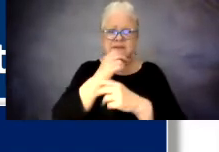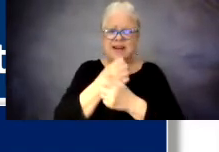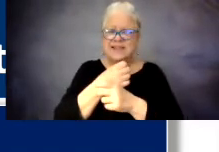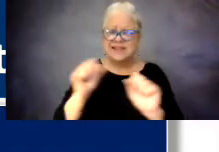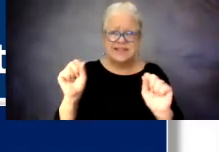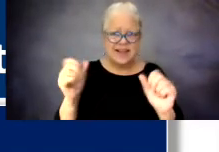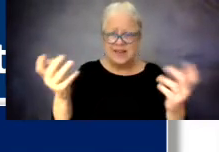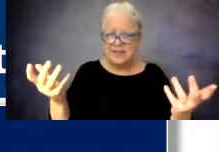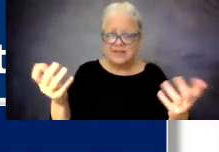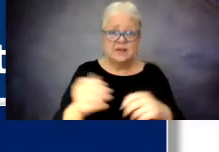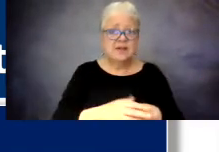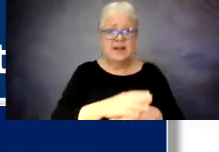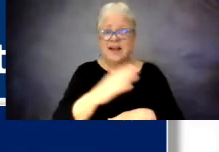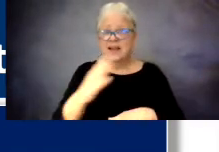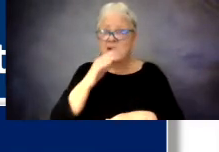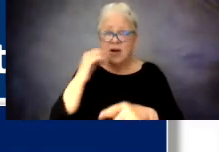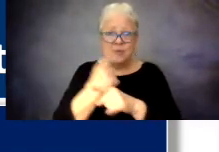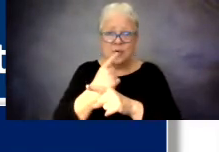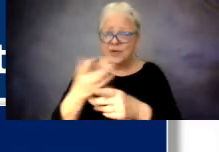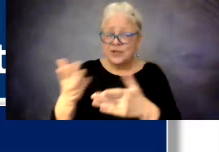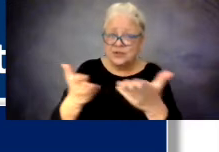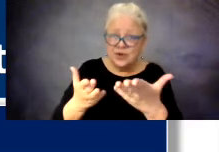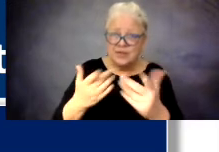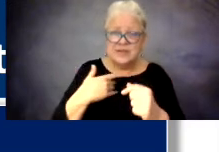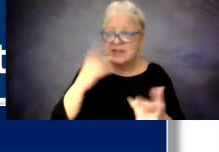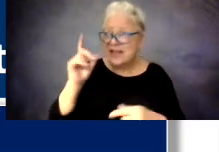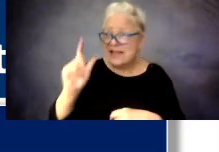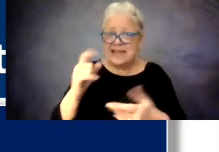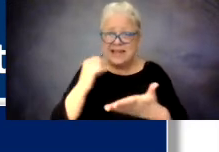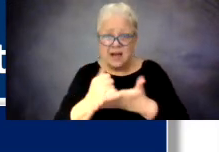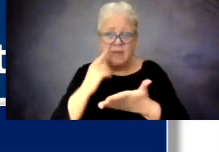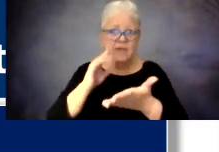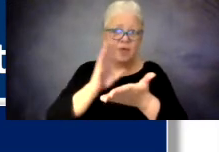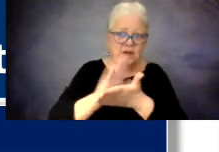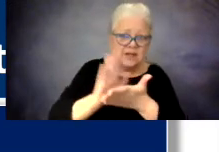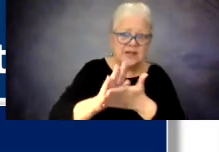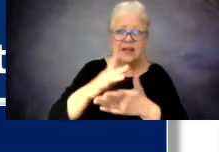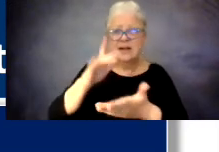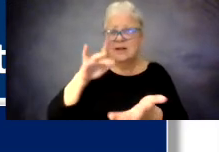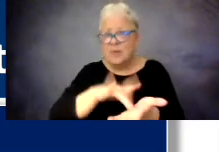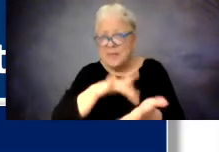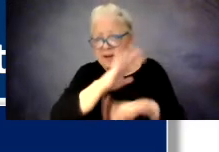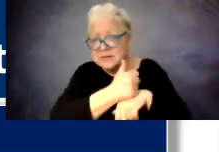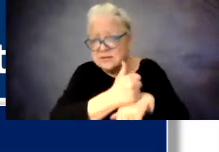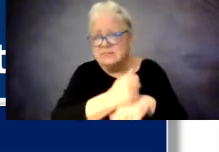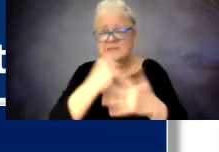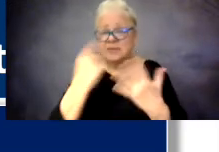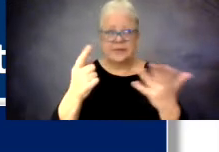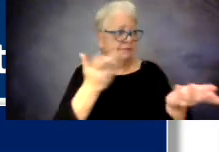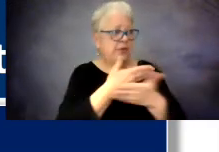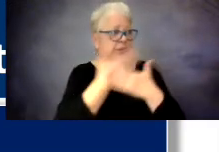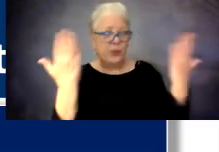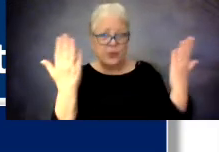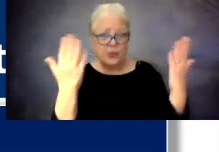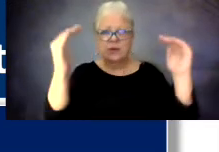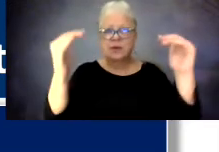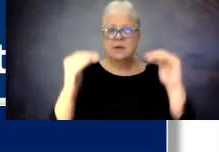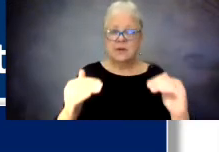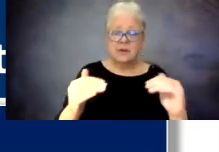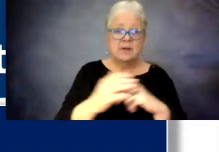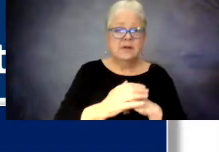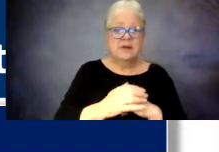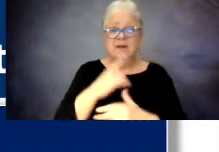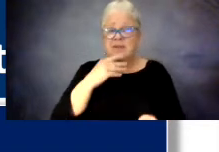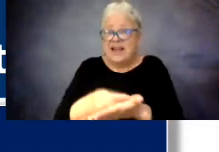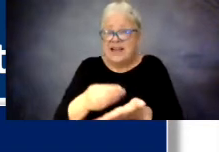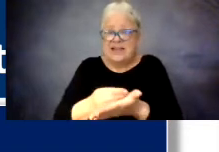of appropriate services. They need somebody to help them and they don't have it. Financial mismanagement, if there's no one else involved and bills are